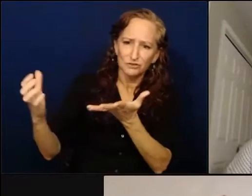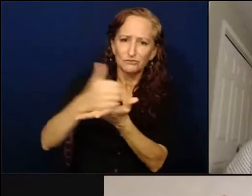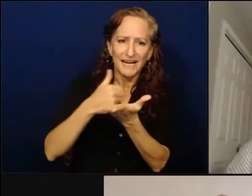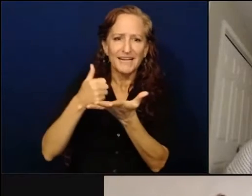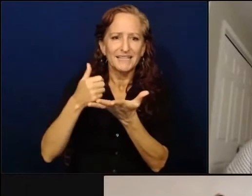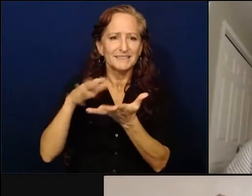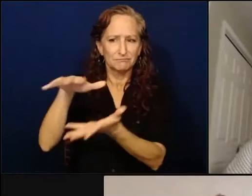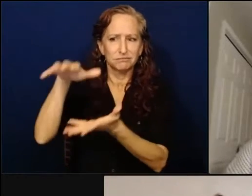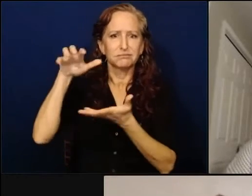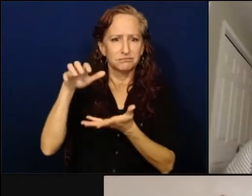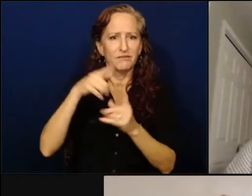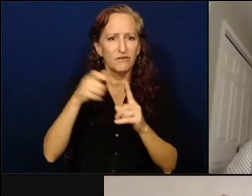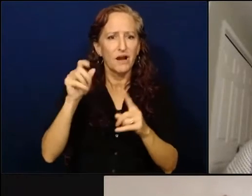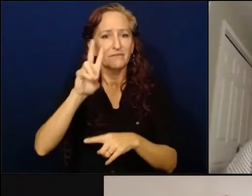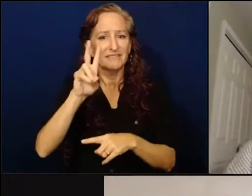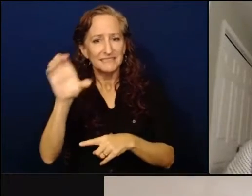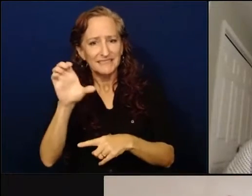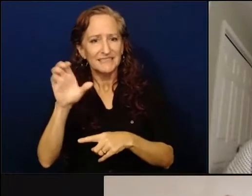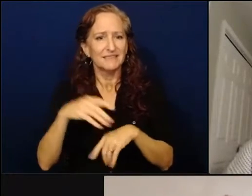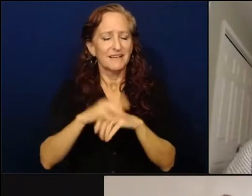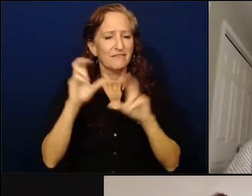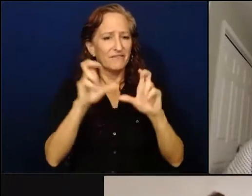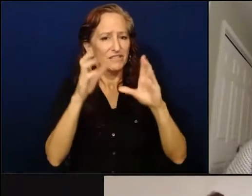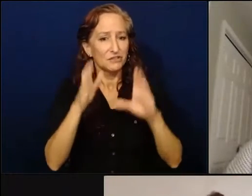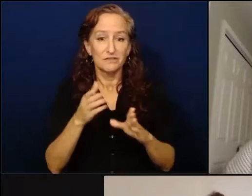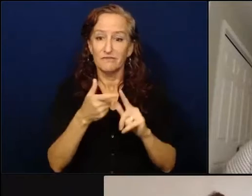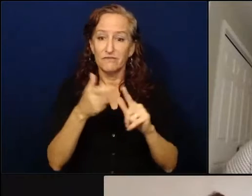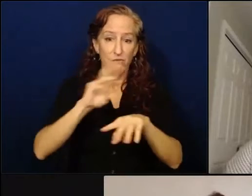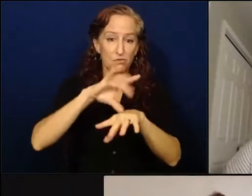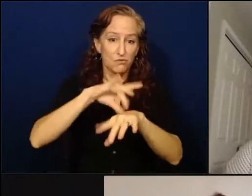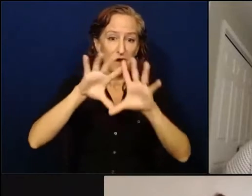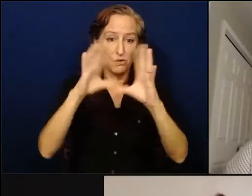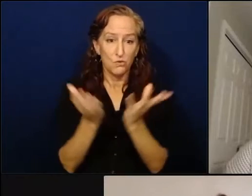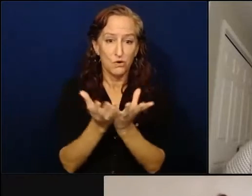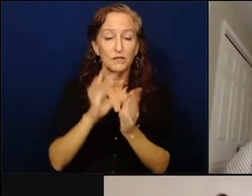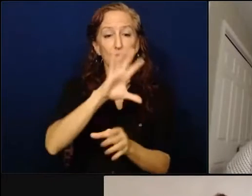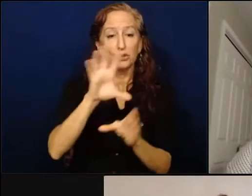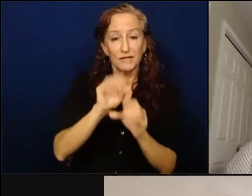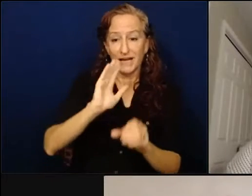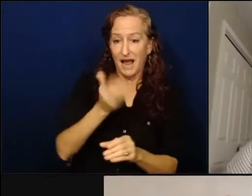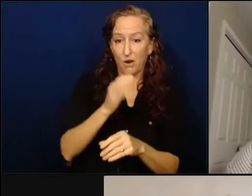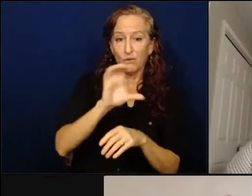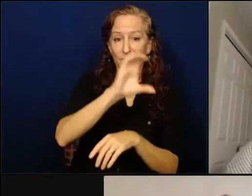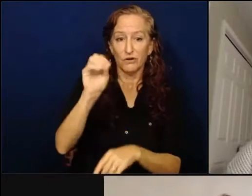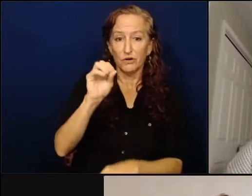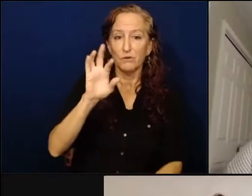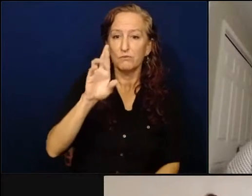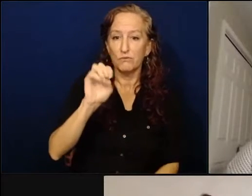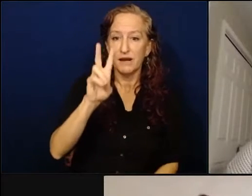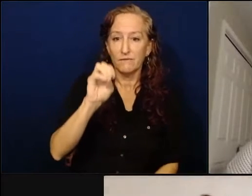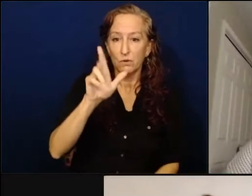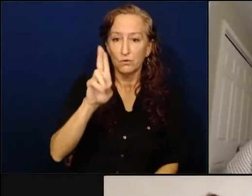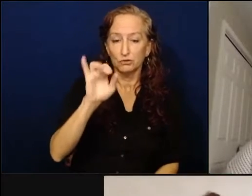most formidable investors and venture capitalists from across the globe, including our firm Revolution. So I really look forward to jumping into this discussion.